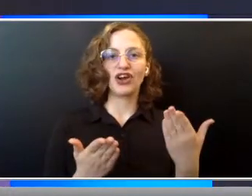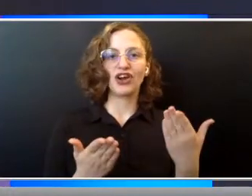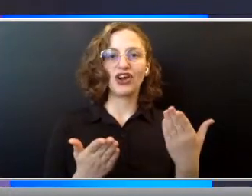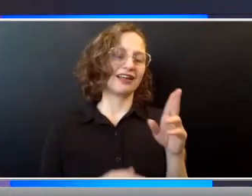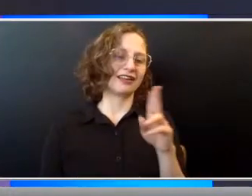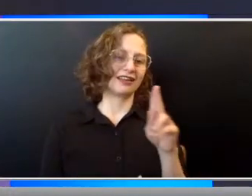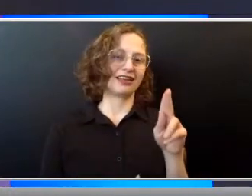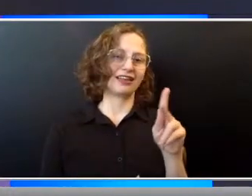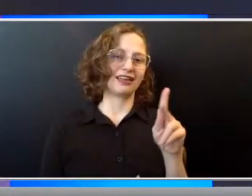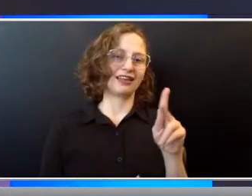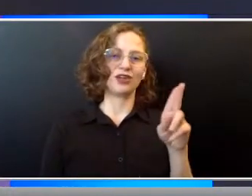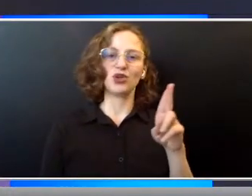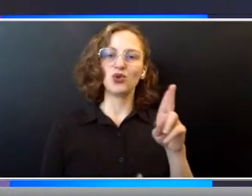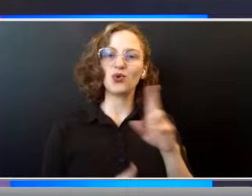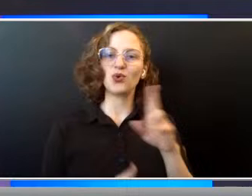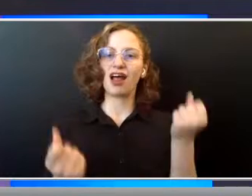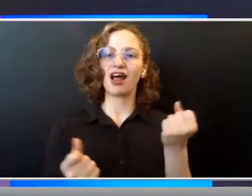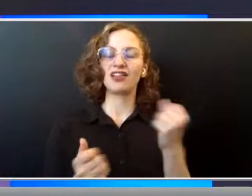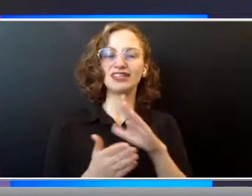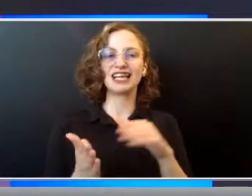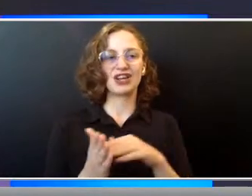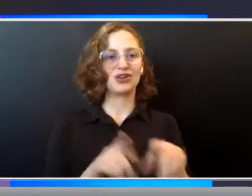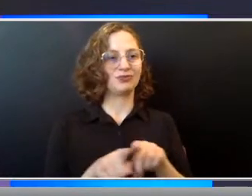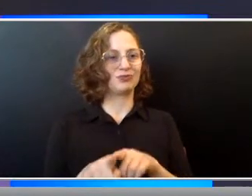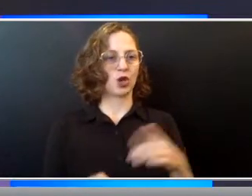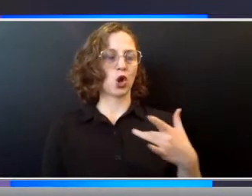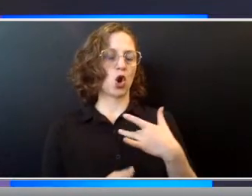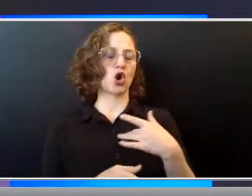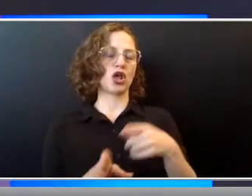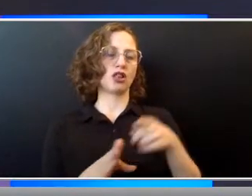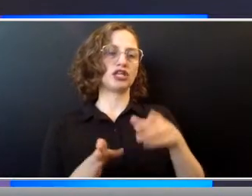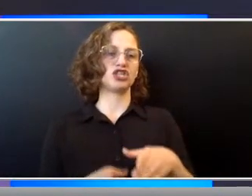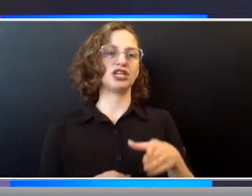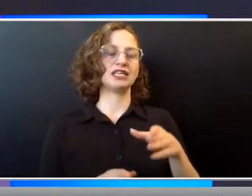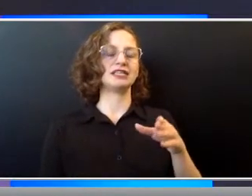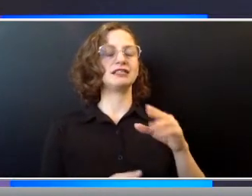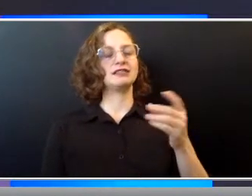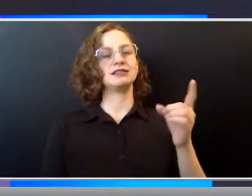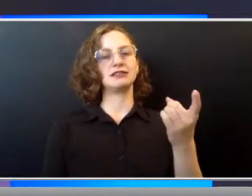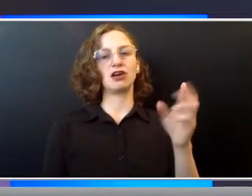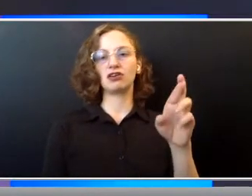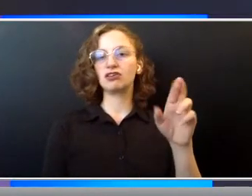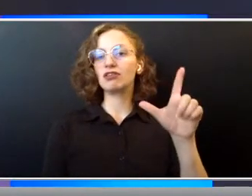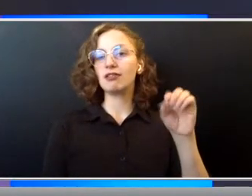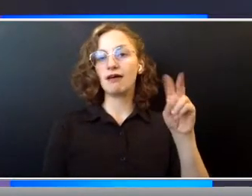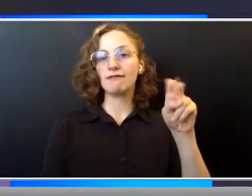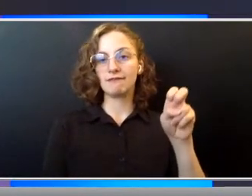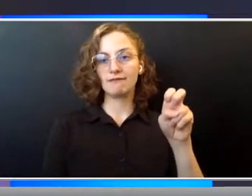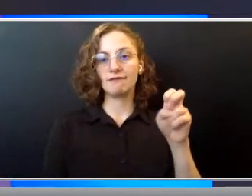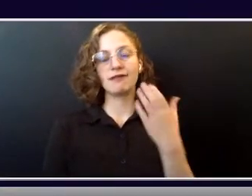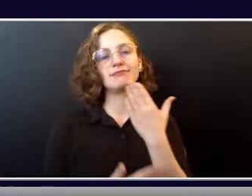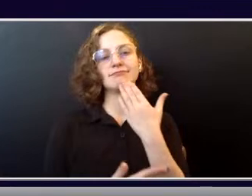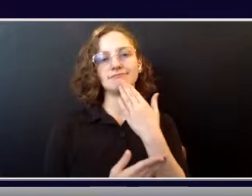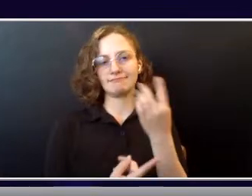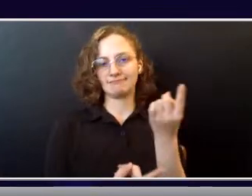Dr. Travis Love. Thank you both for being here. Of course, our pleasure. We appreciate you joining this conversation.